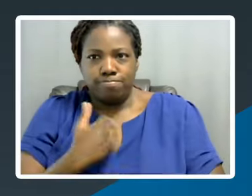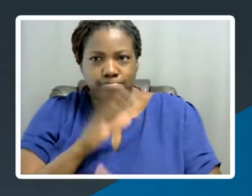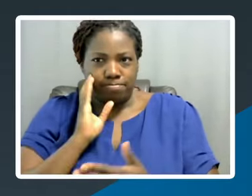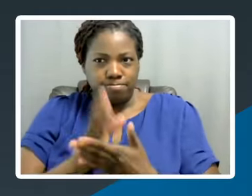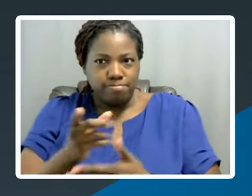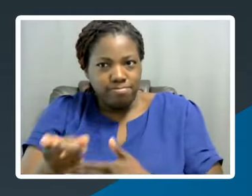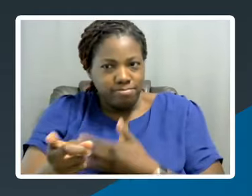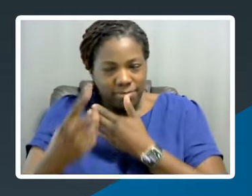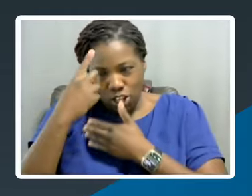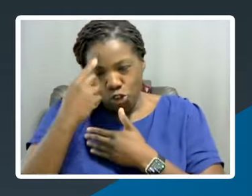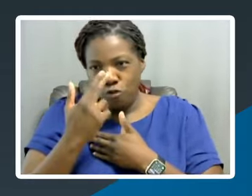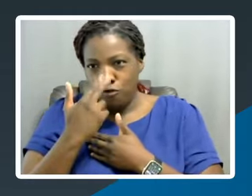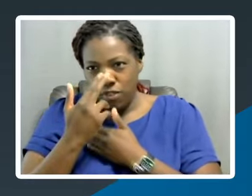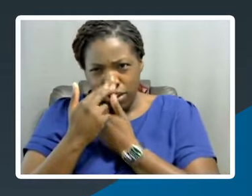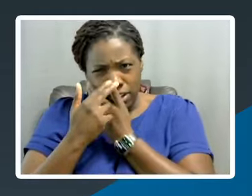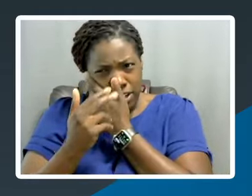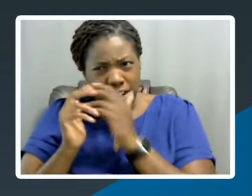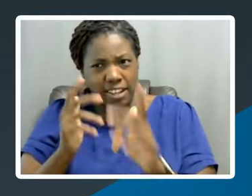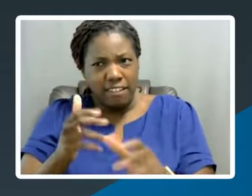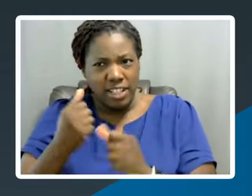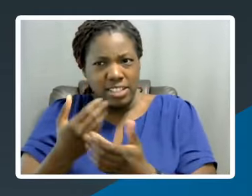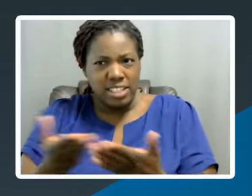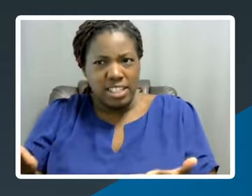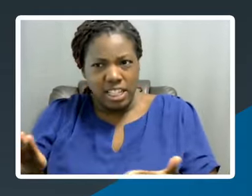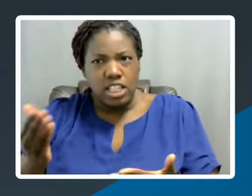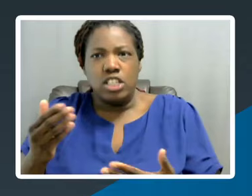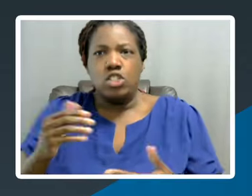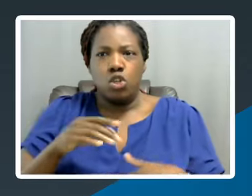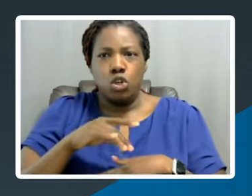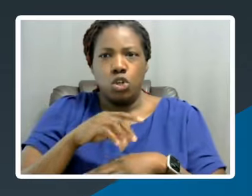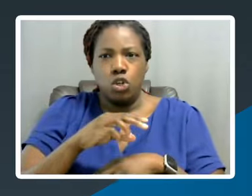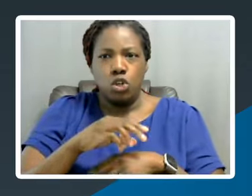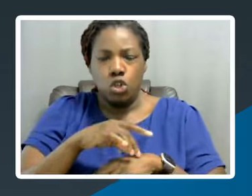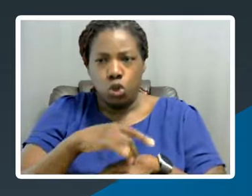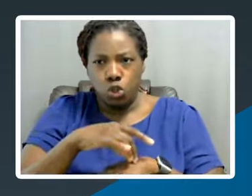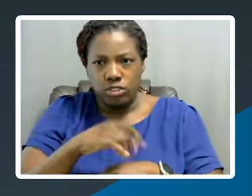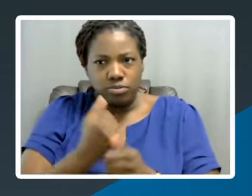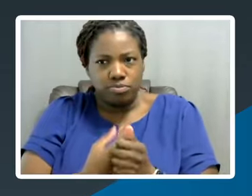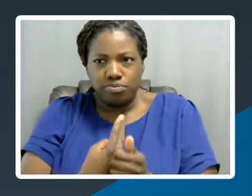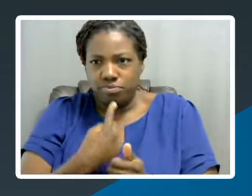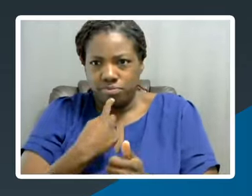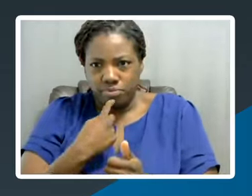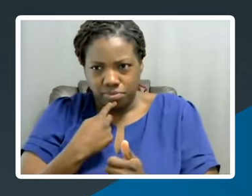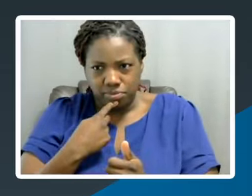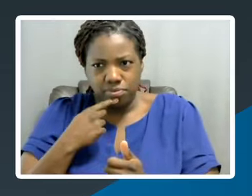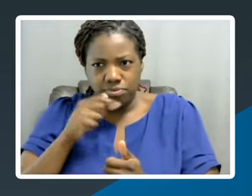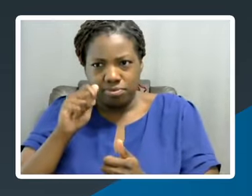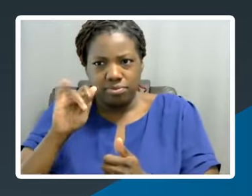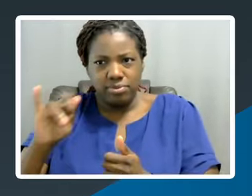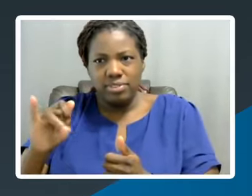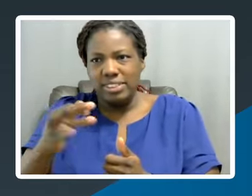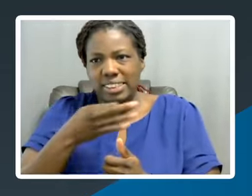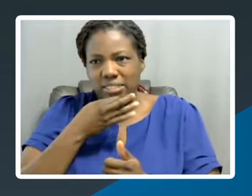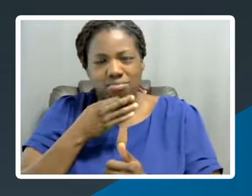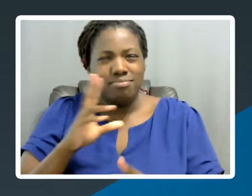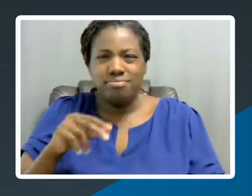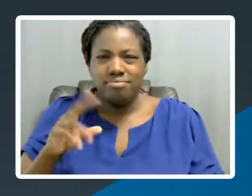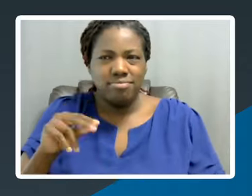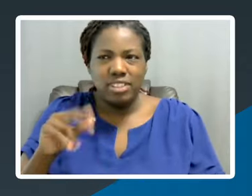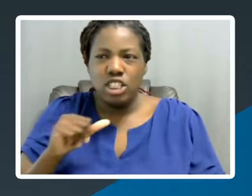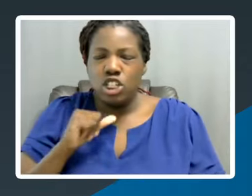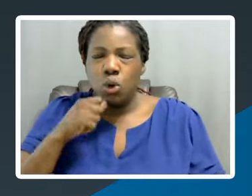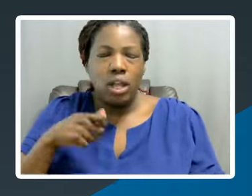kind of funny. The fastest things on earth, you know, very quickly, everybody's going around saying that they're AI experts. Nobody, don't let anybody fool